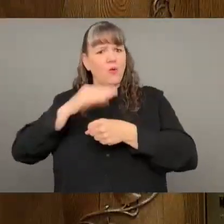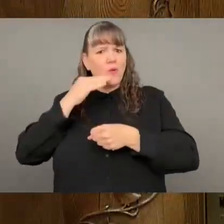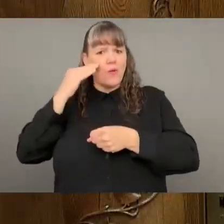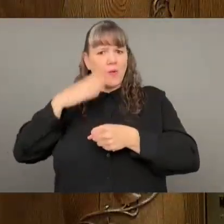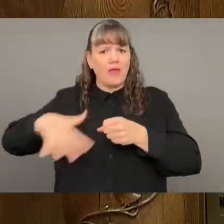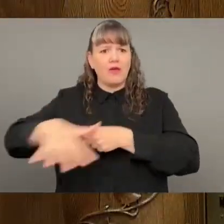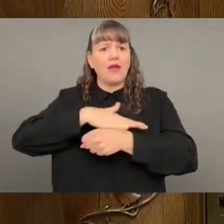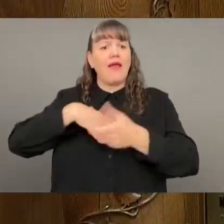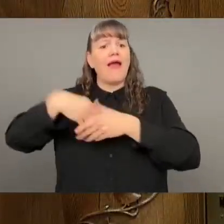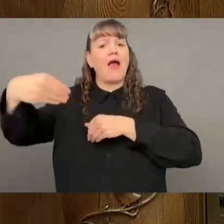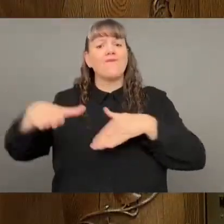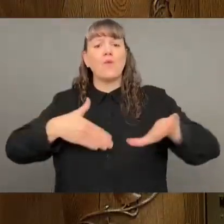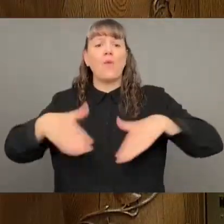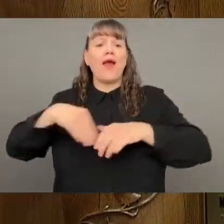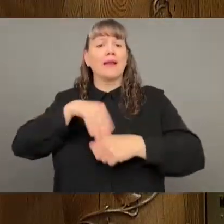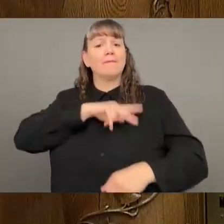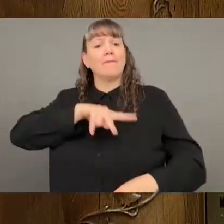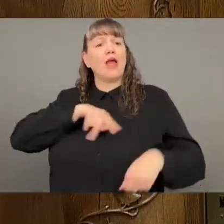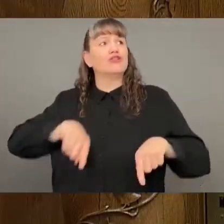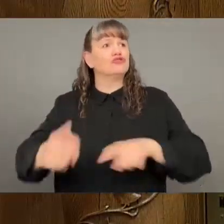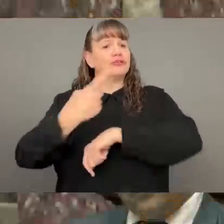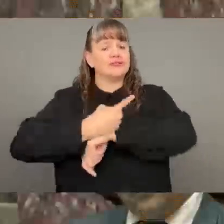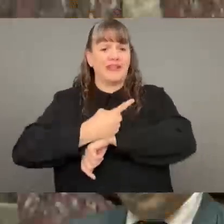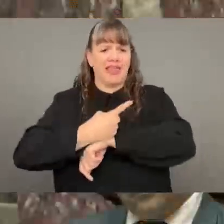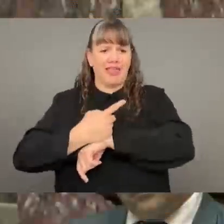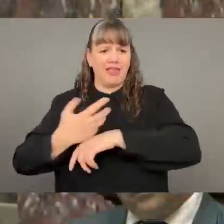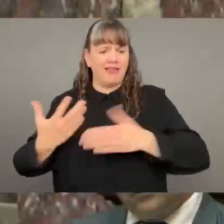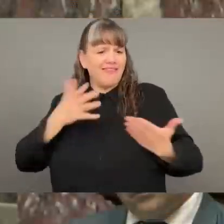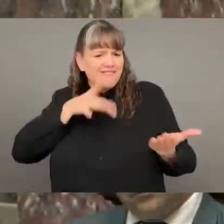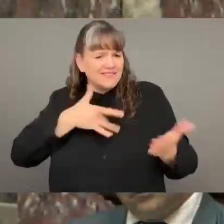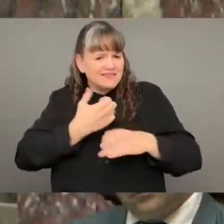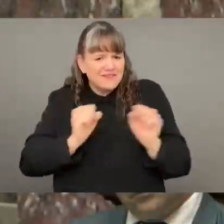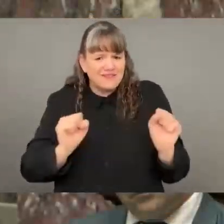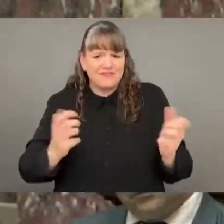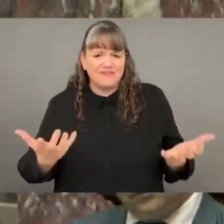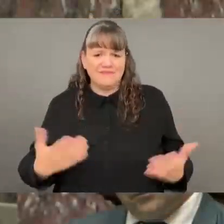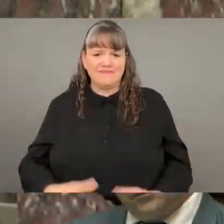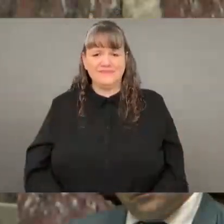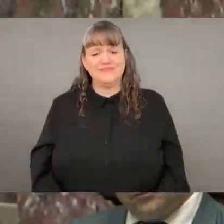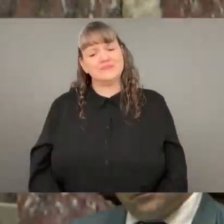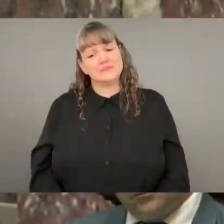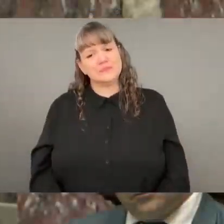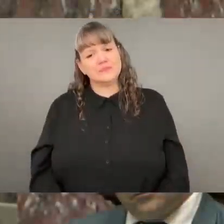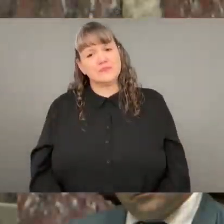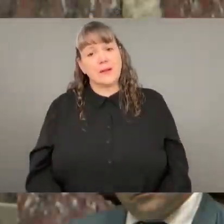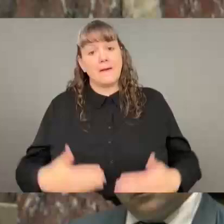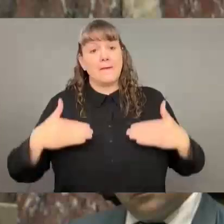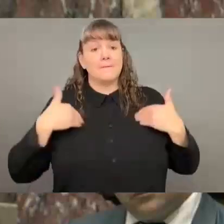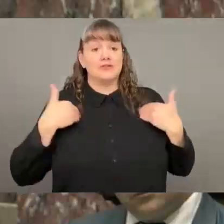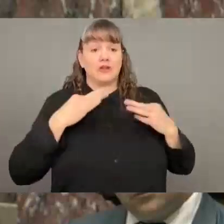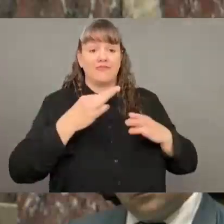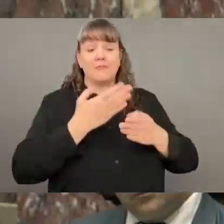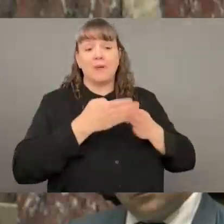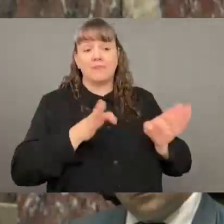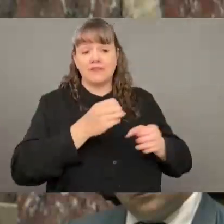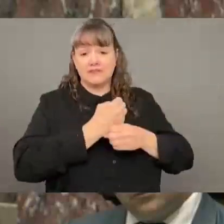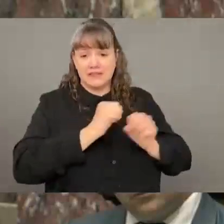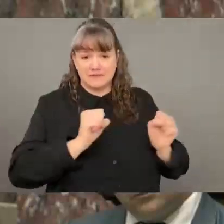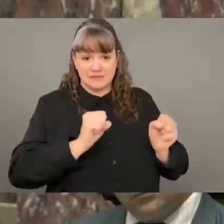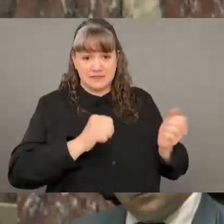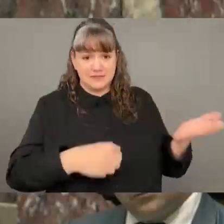Minister of Public Safety. Thank you, Mr. Speaker. I repeat that every British Columbian deserves to feel